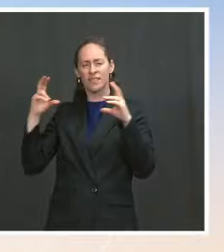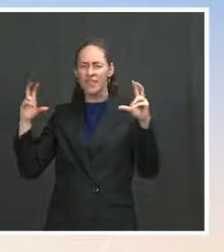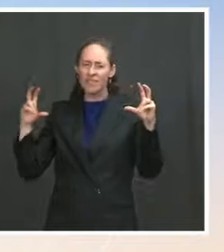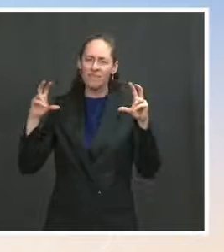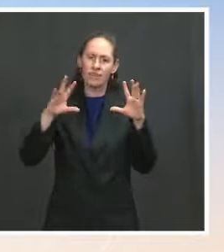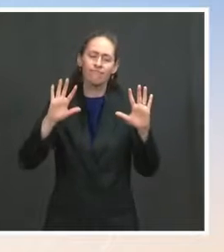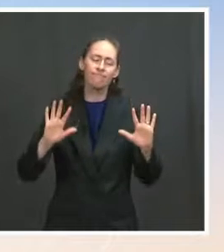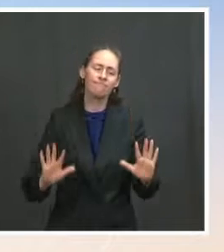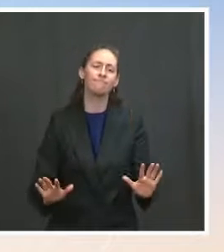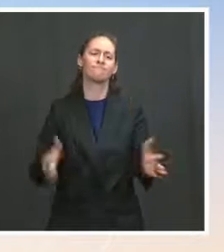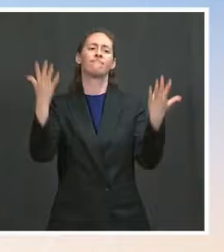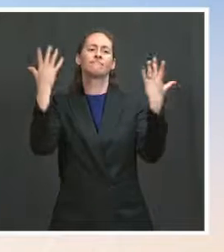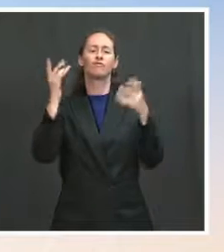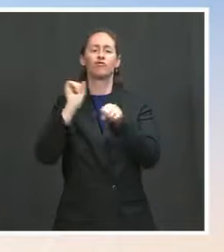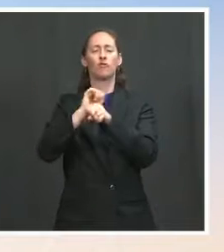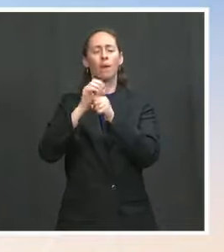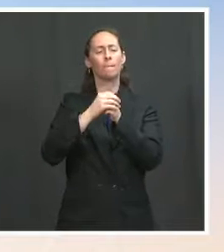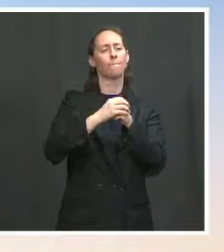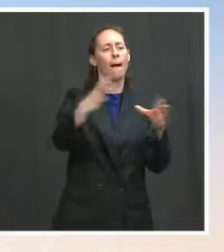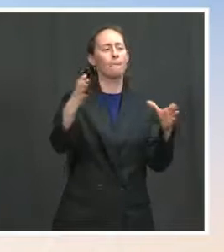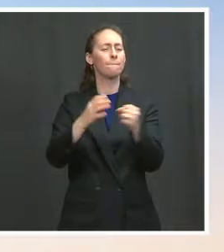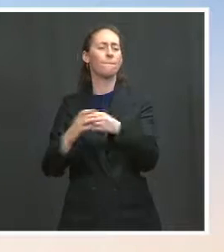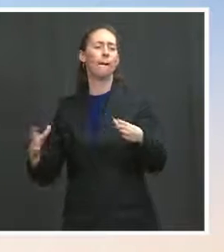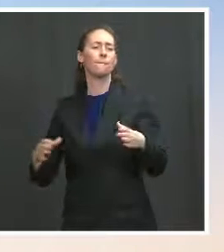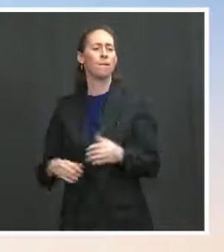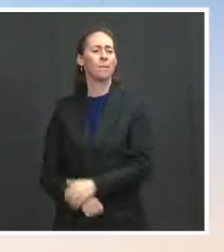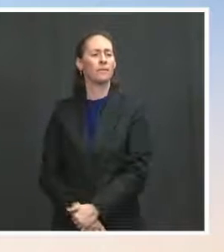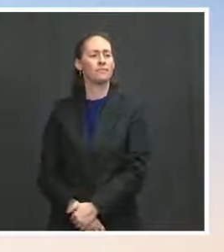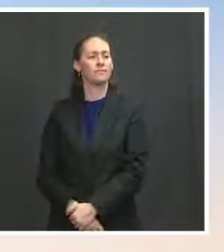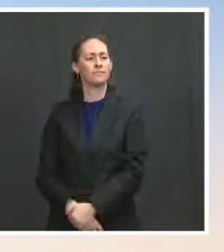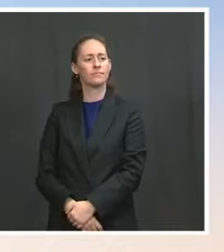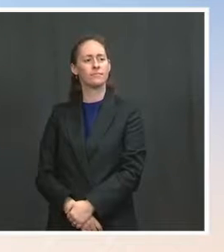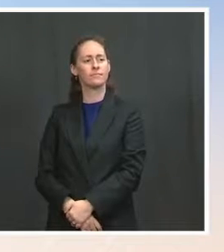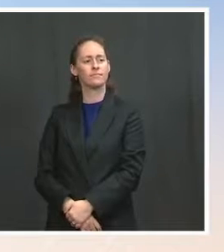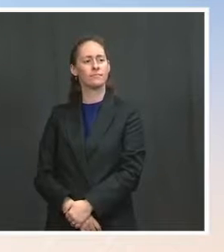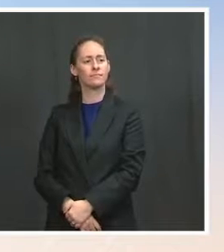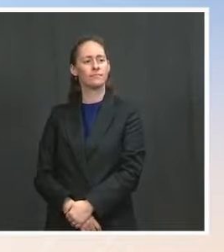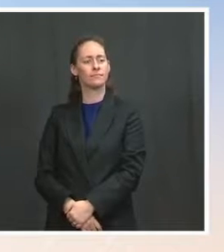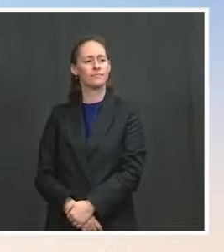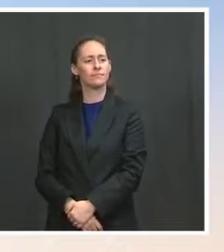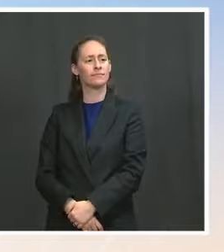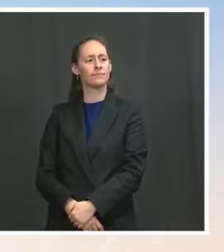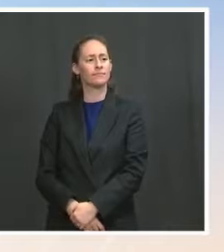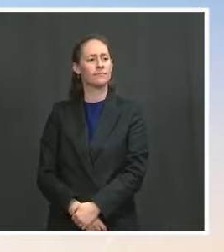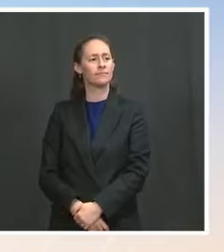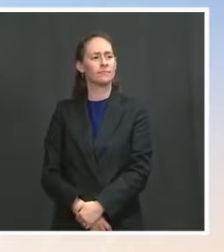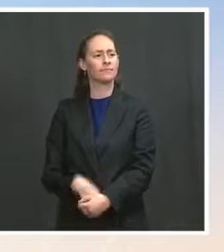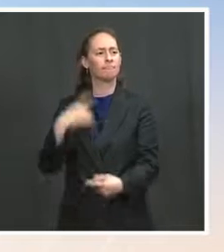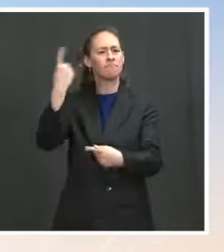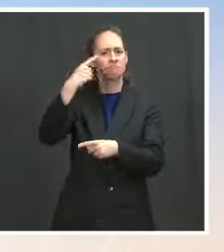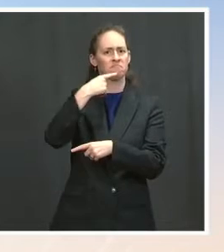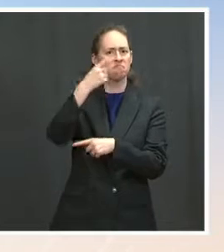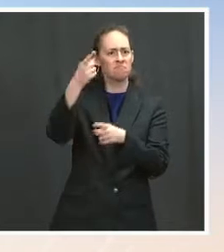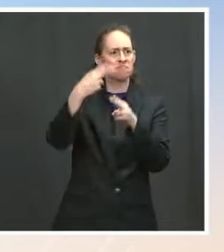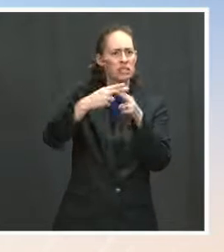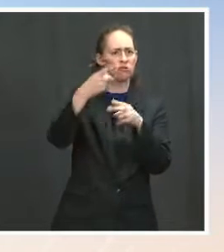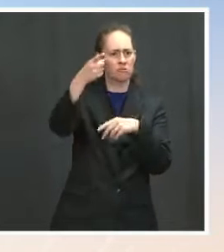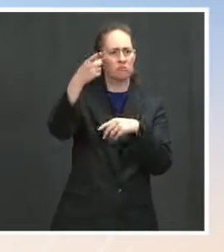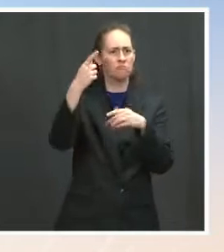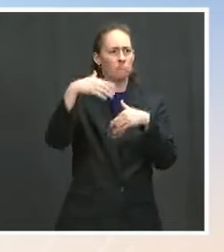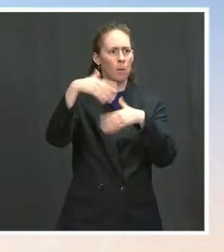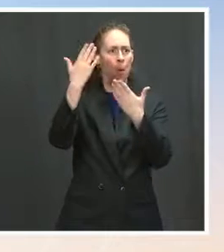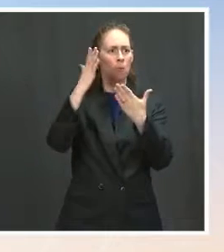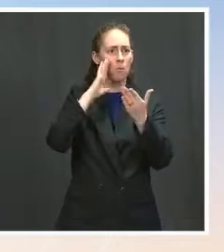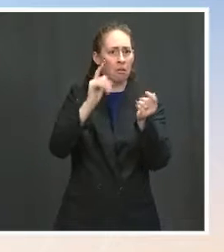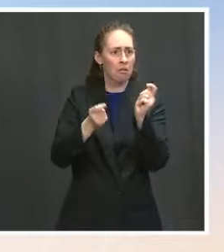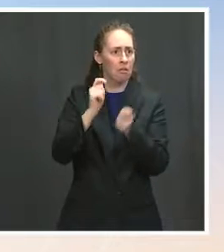quickly as possible. You noted that the markup is just a few days away. Does he see Monday as kind of the deadline for any major breakthroughs on where these talks are